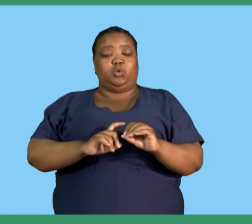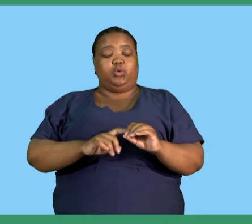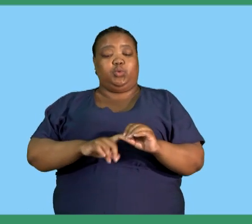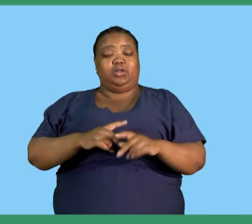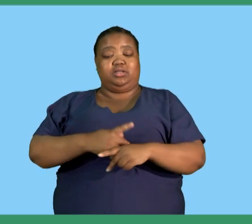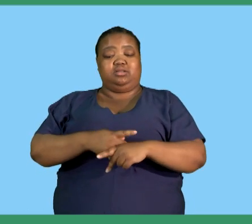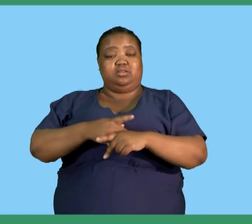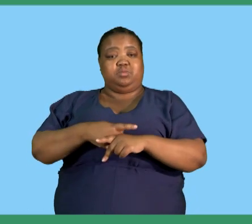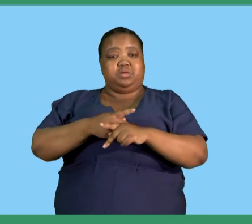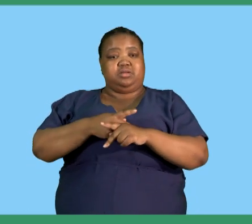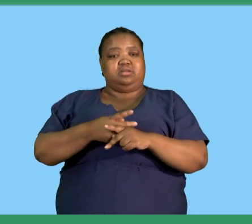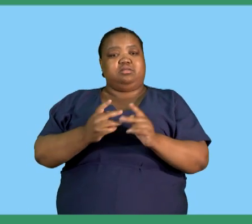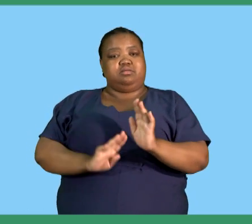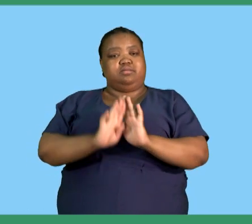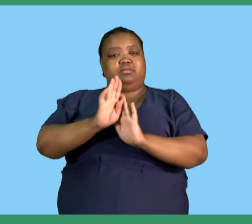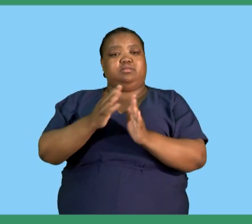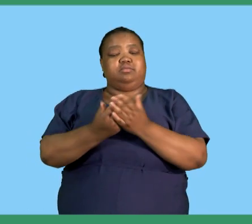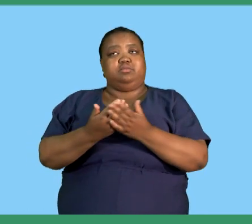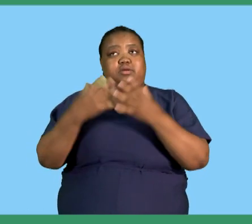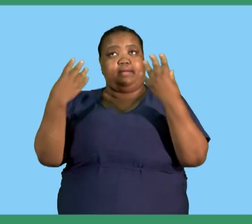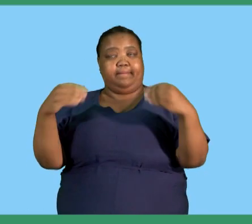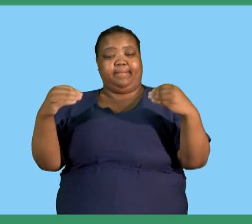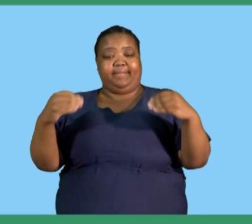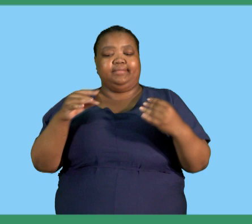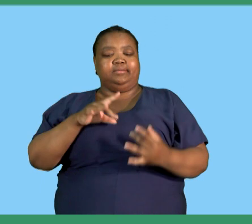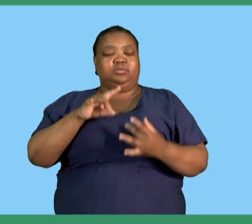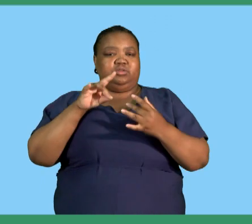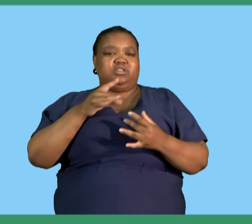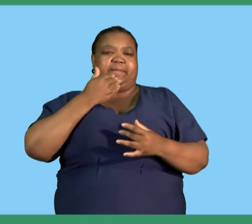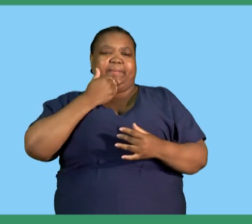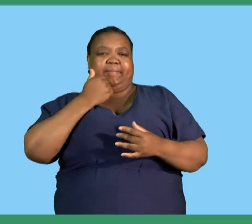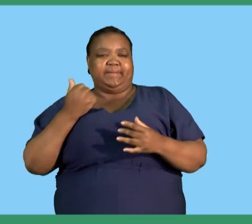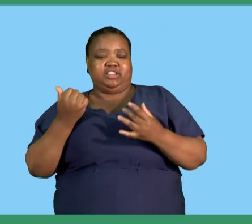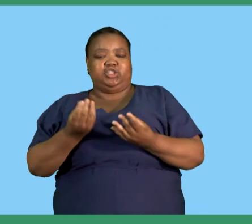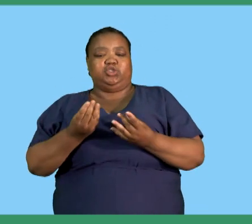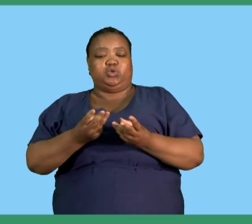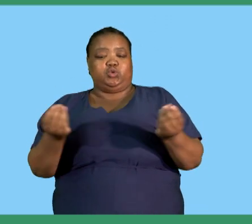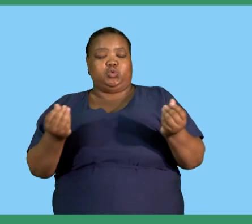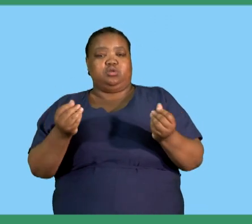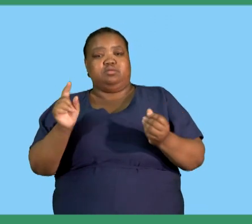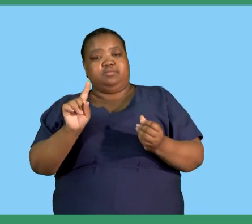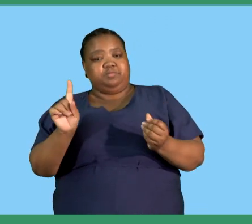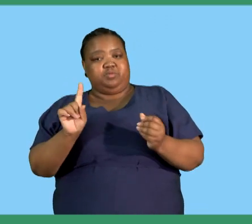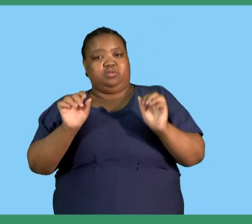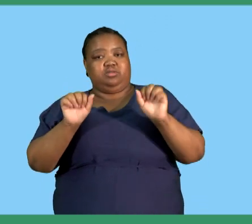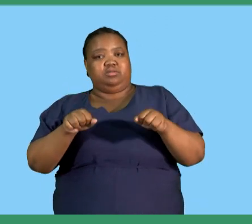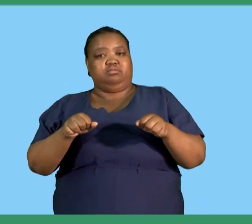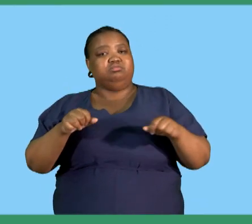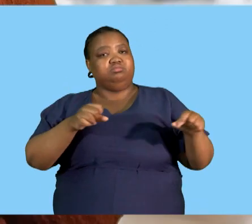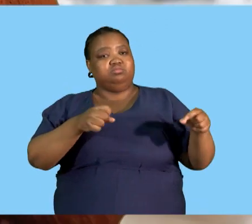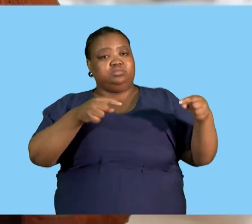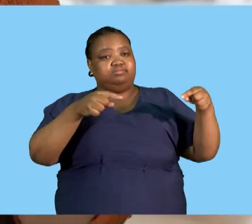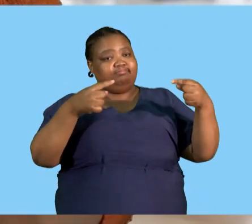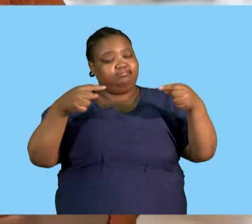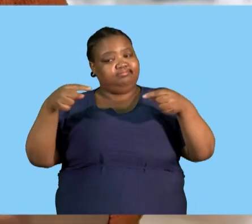products. The business should then choose the best solution or proposal after reaching a consensus. Right, with a consensus,